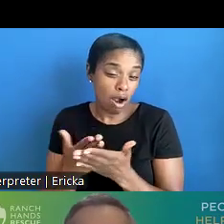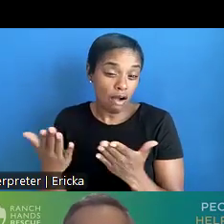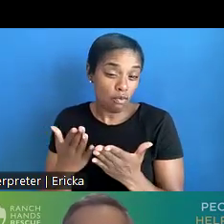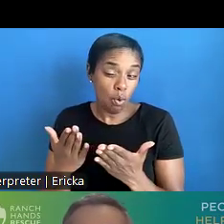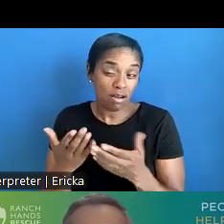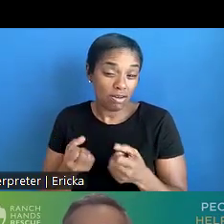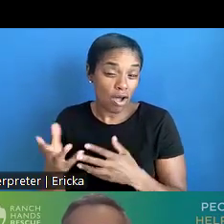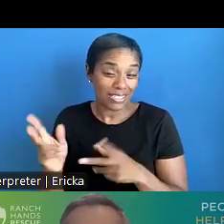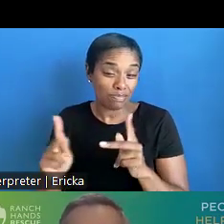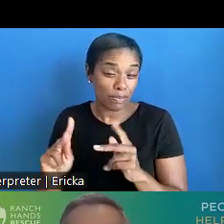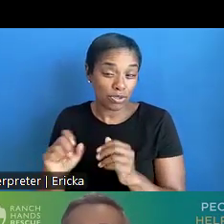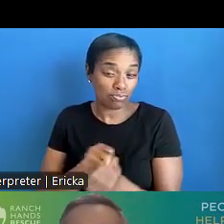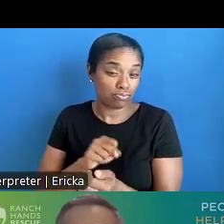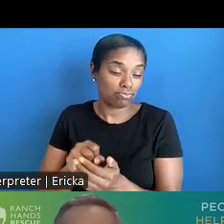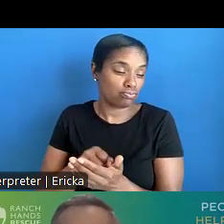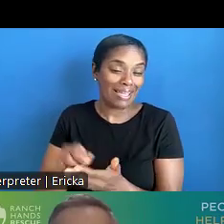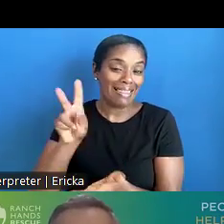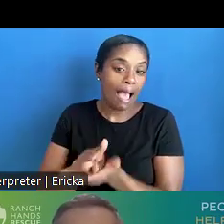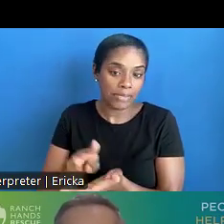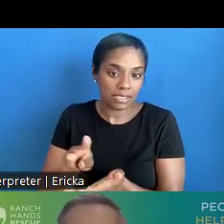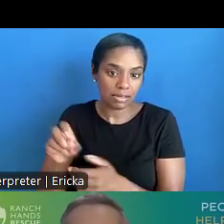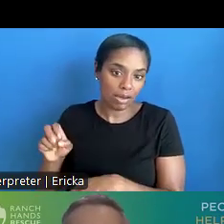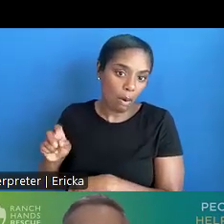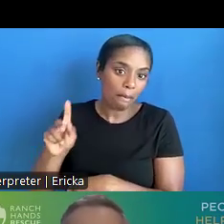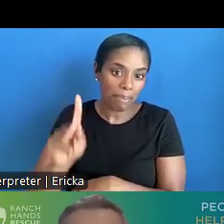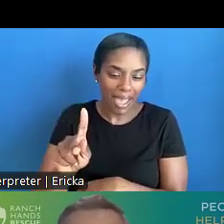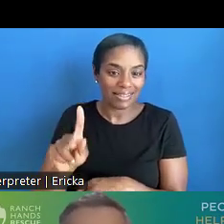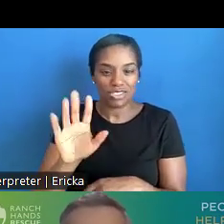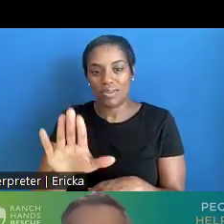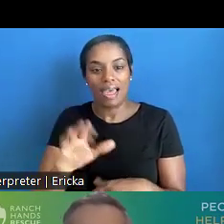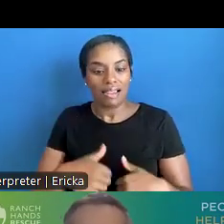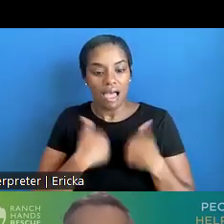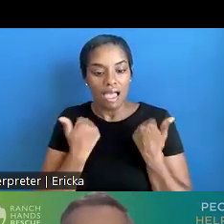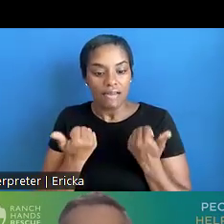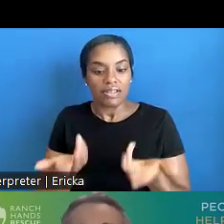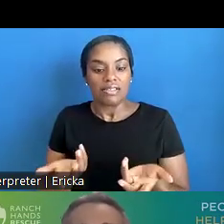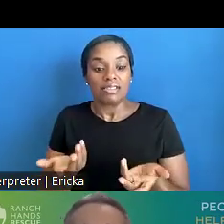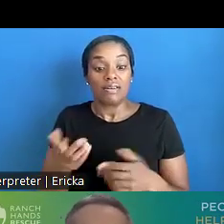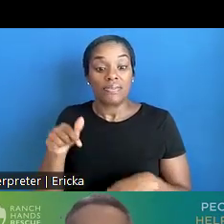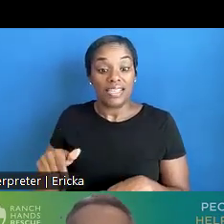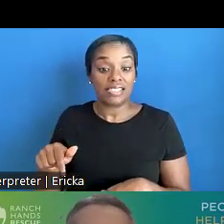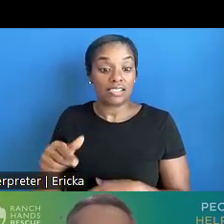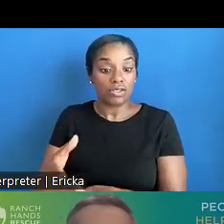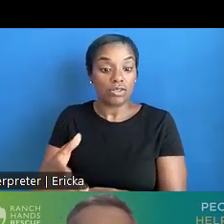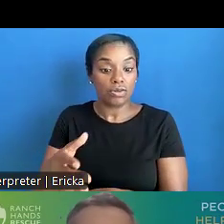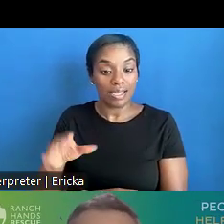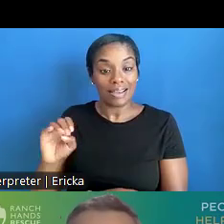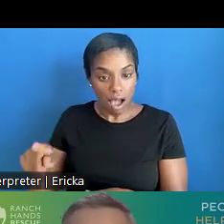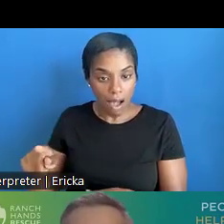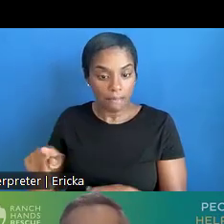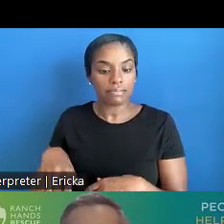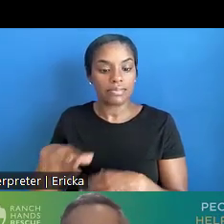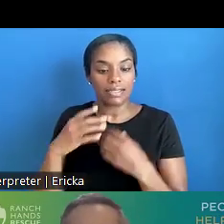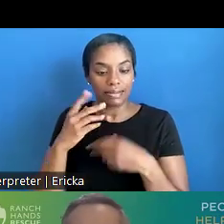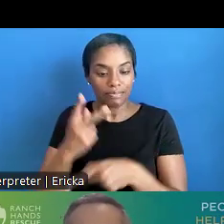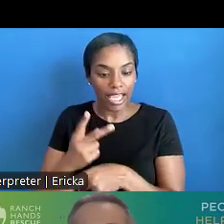And so that's where you get not only this comprehensive care, the quick response, the tailored care, everything I've mentioned, but also